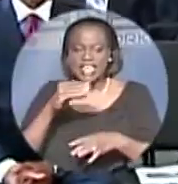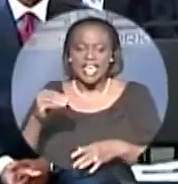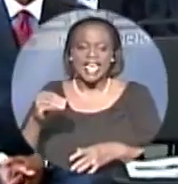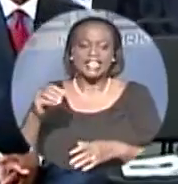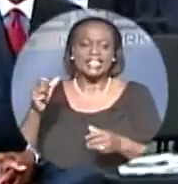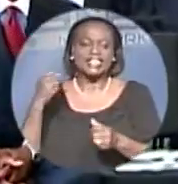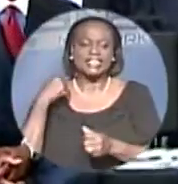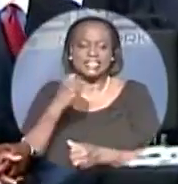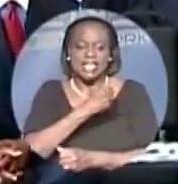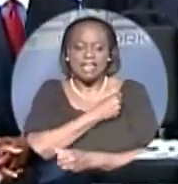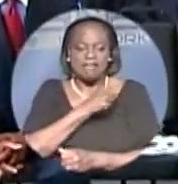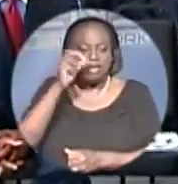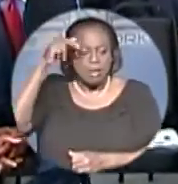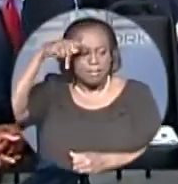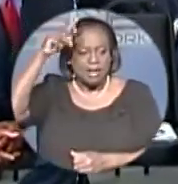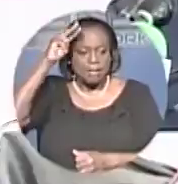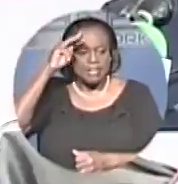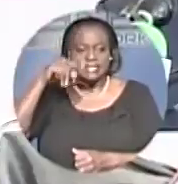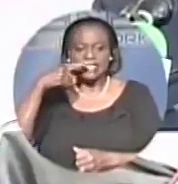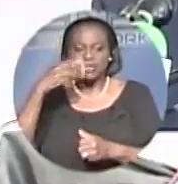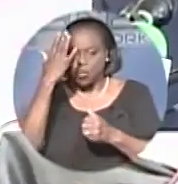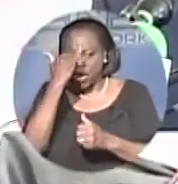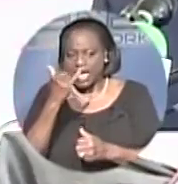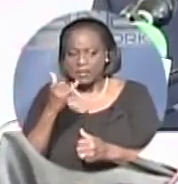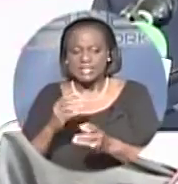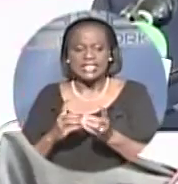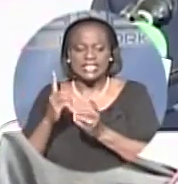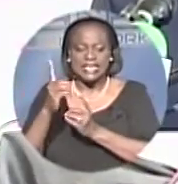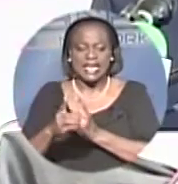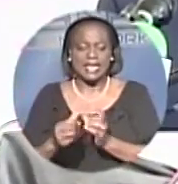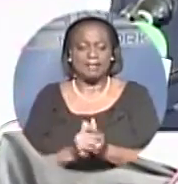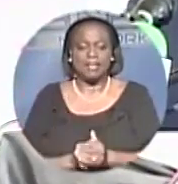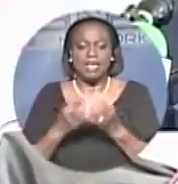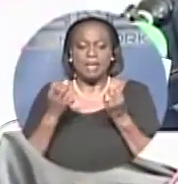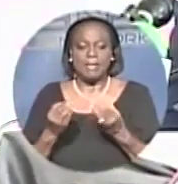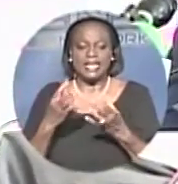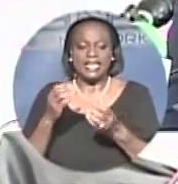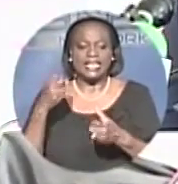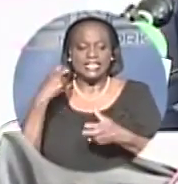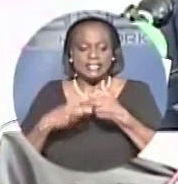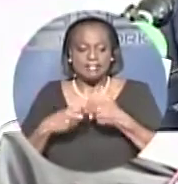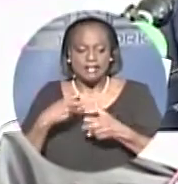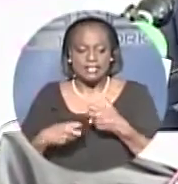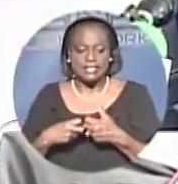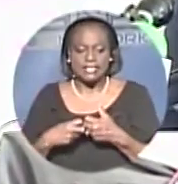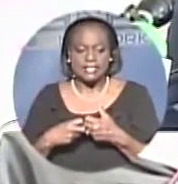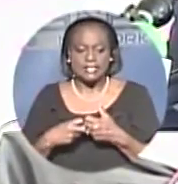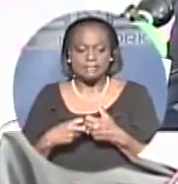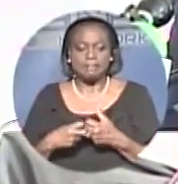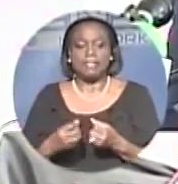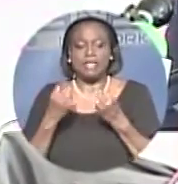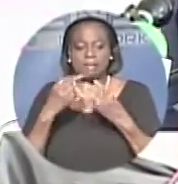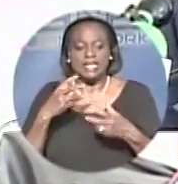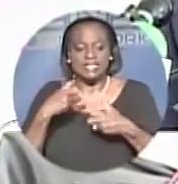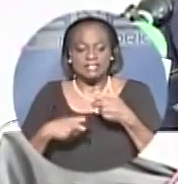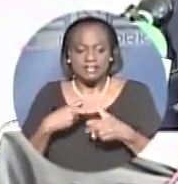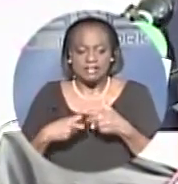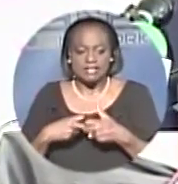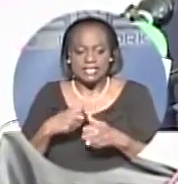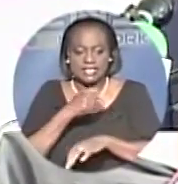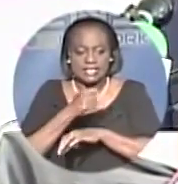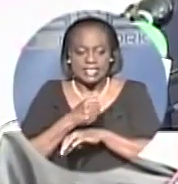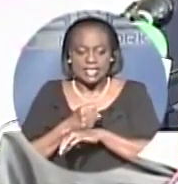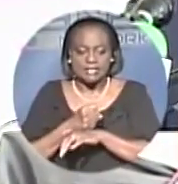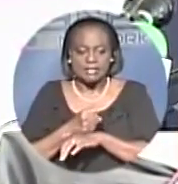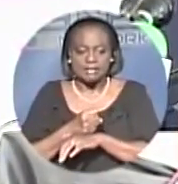Ingraham described the reasons for the delay. The project was plagued with difficulties. We had many difficulties with this site.